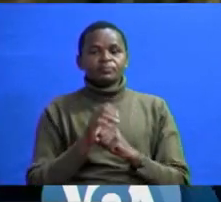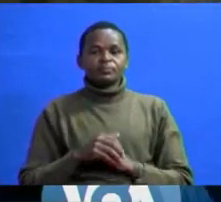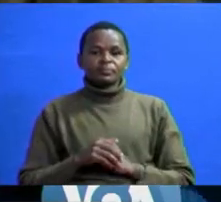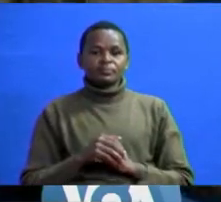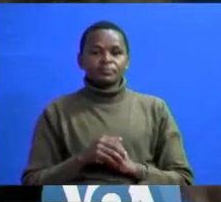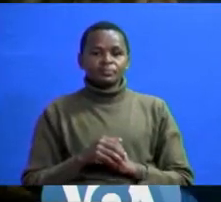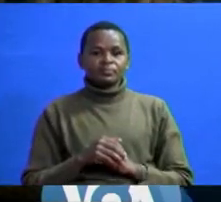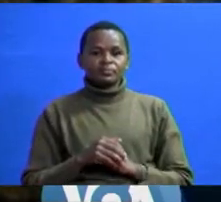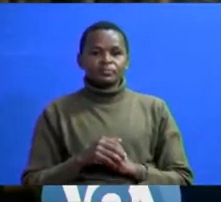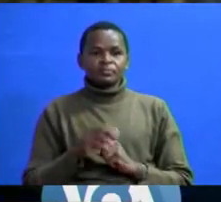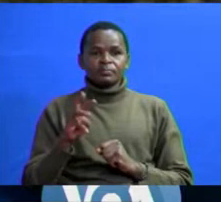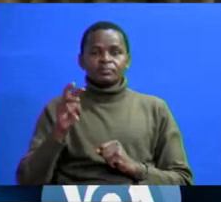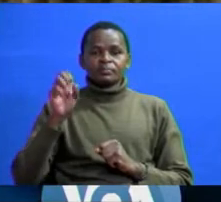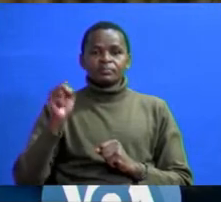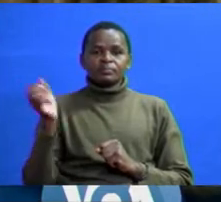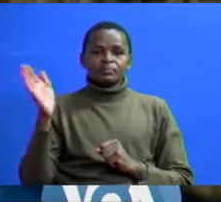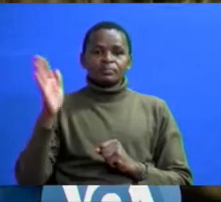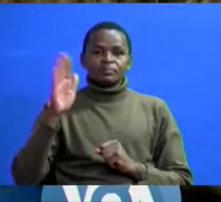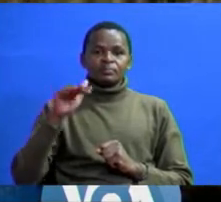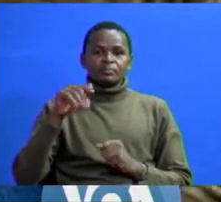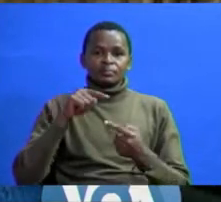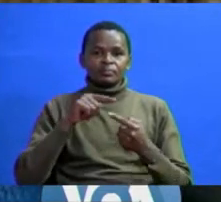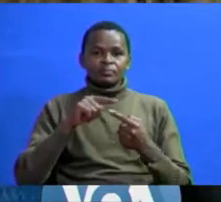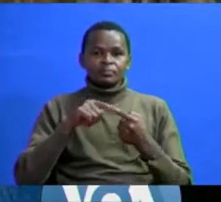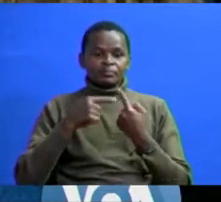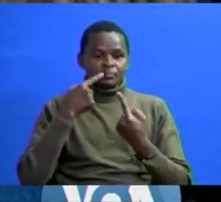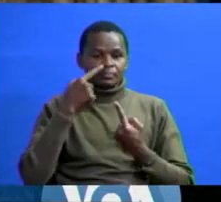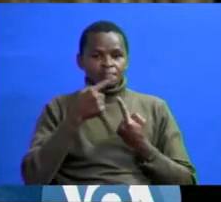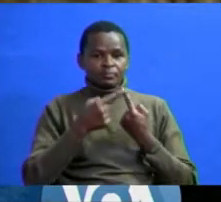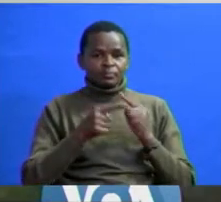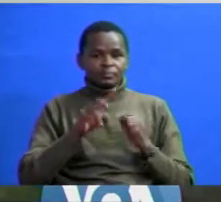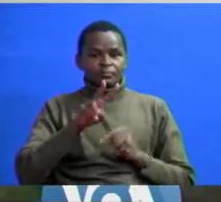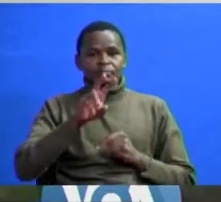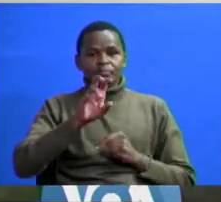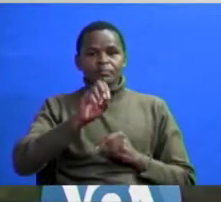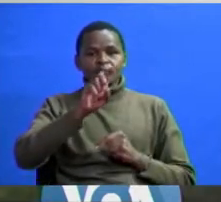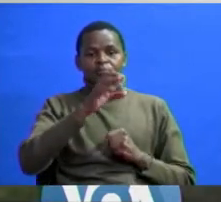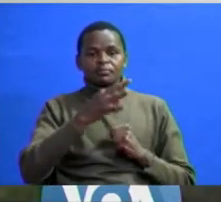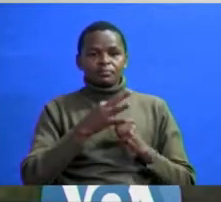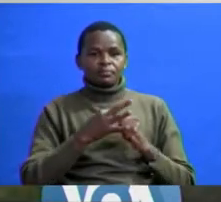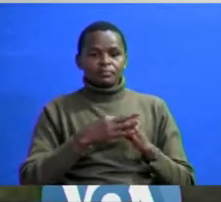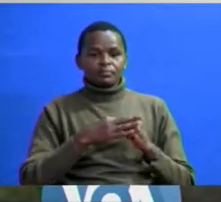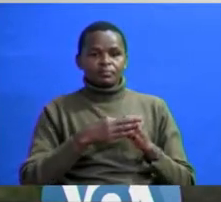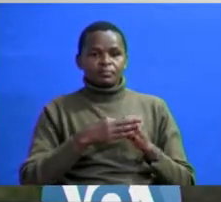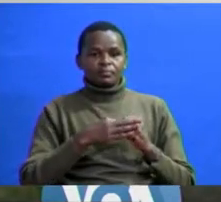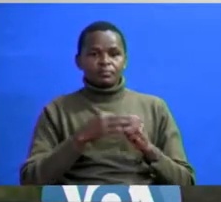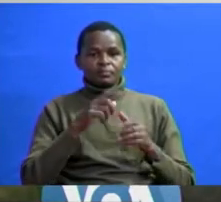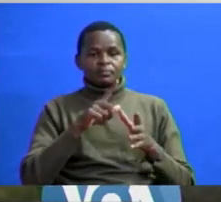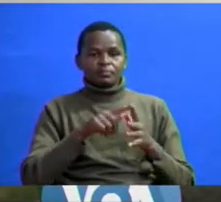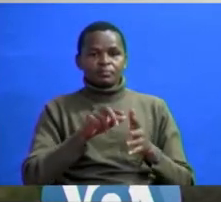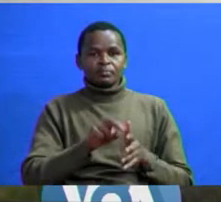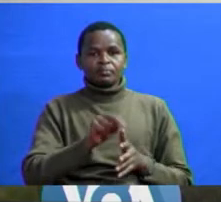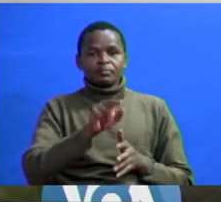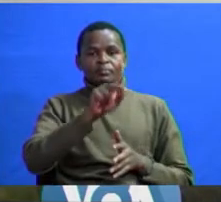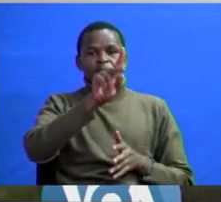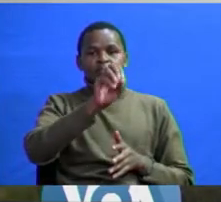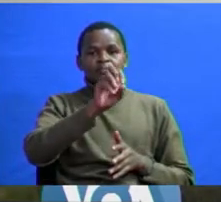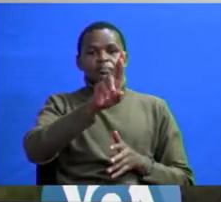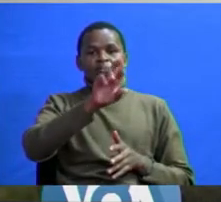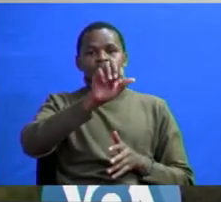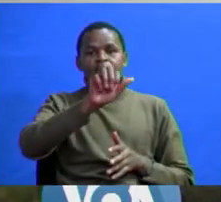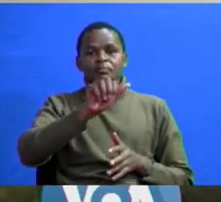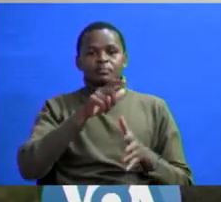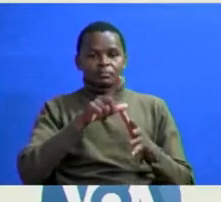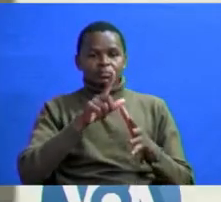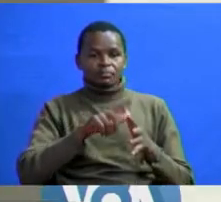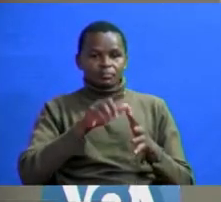The drills were scaled back during peace negotiations in 2018. When those talks broke down, North Korea started launching more missiles